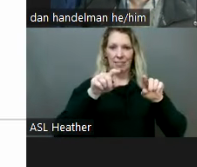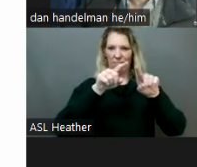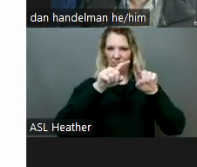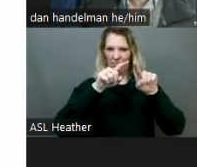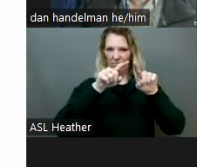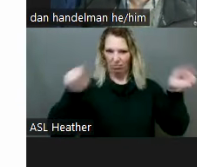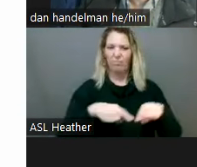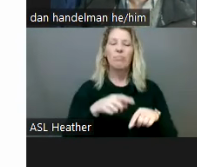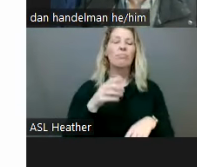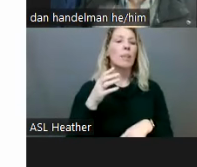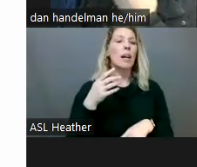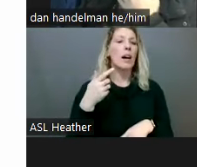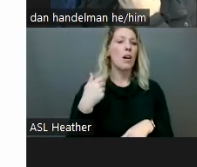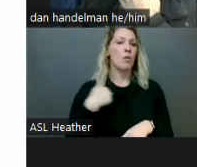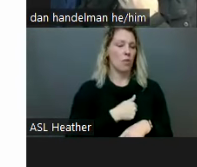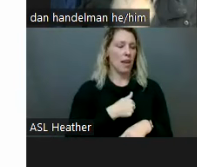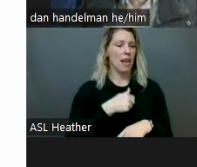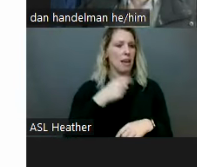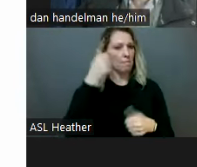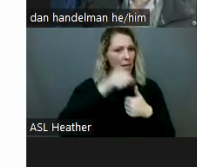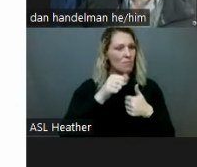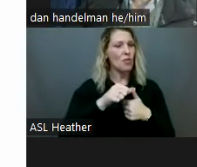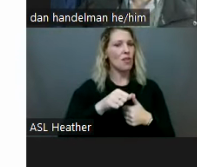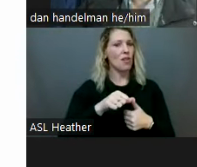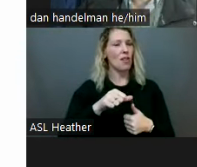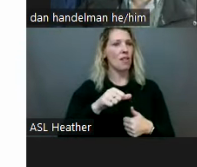the values of the police accountability.